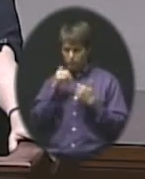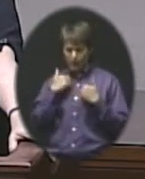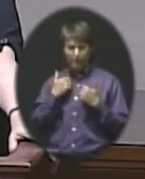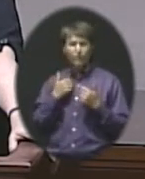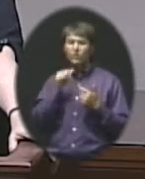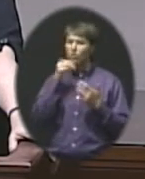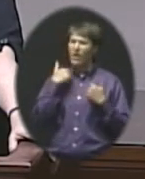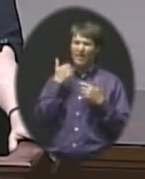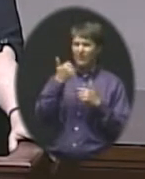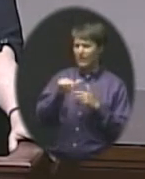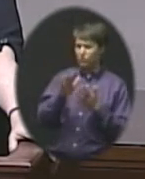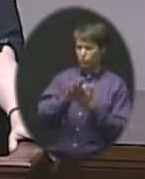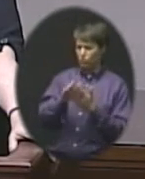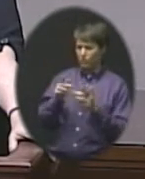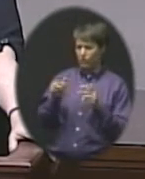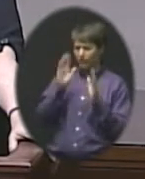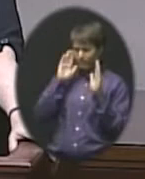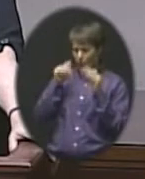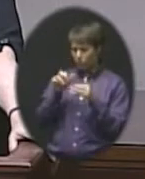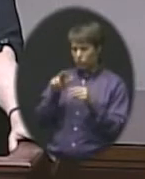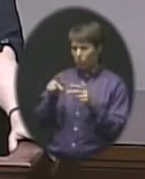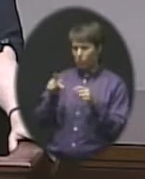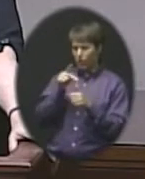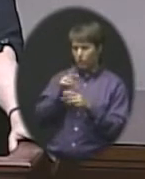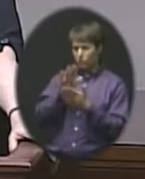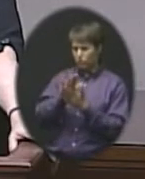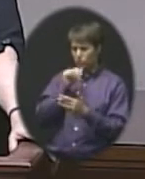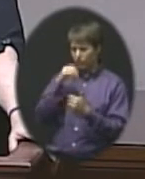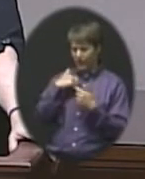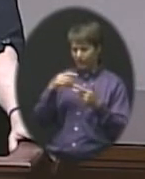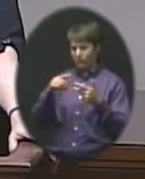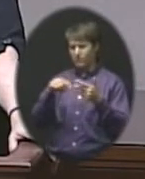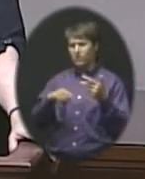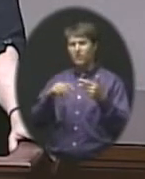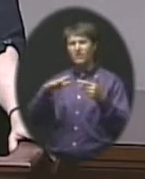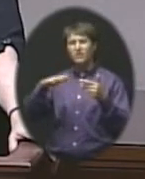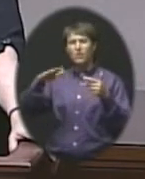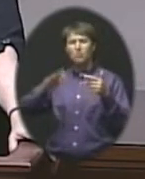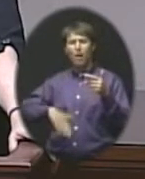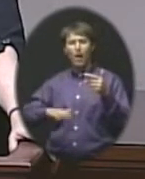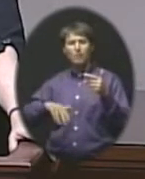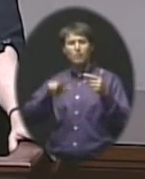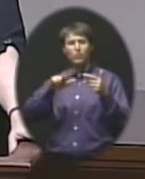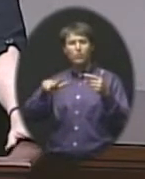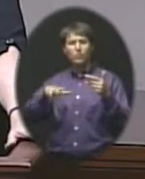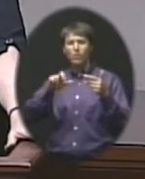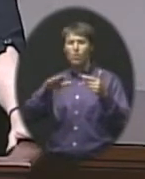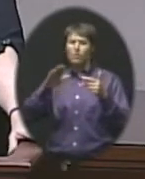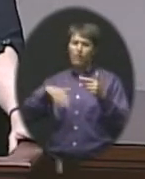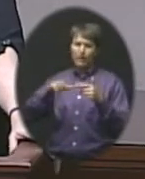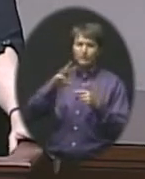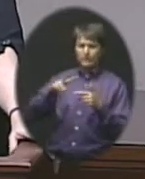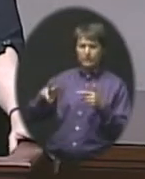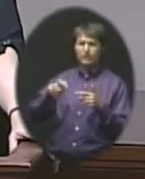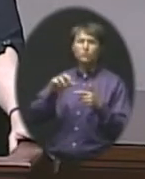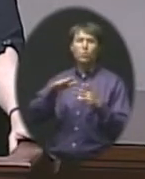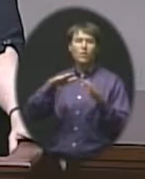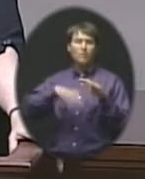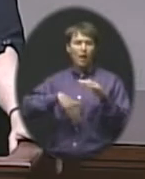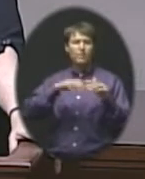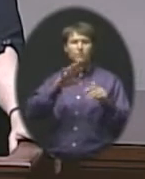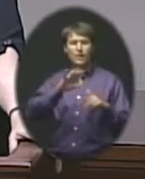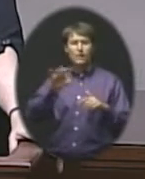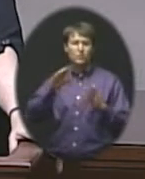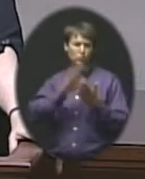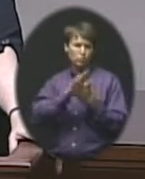schools that are focus or priority schools. Those have to be schools that are the bottom 33 or the bottom 66 or the bottom 99 schools in the